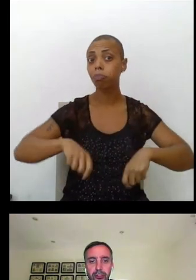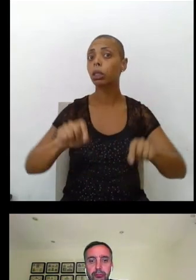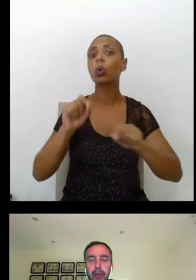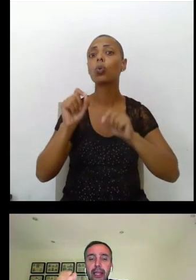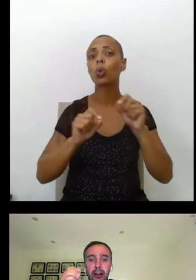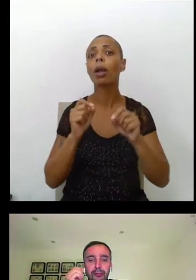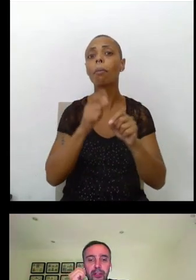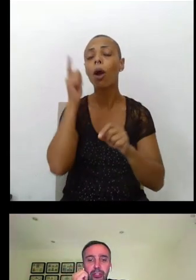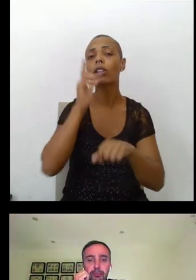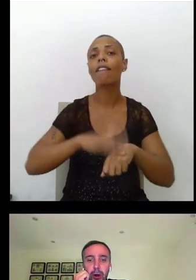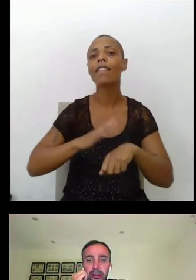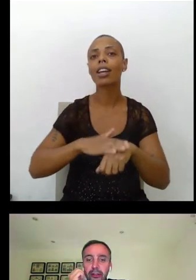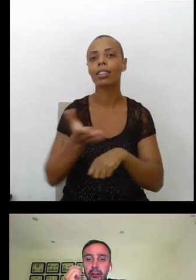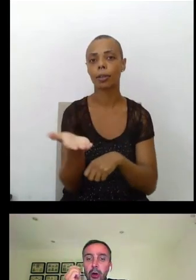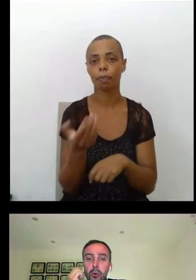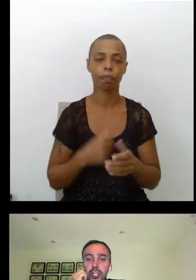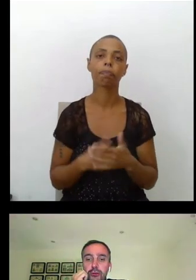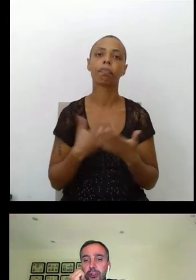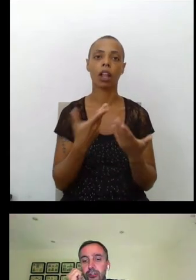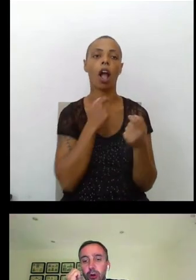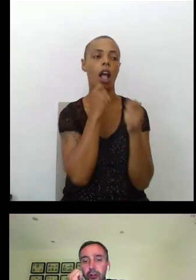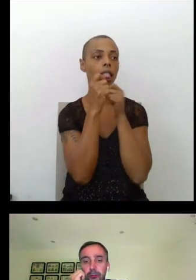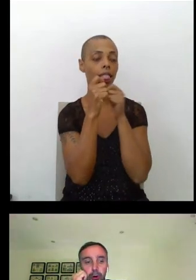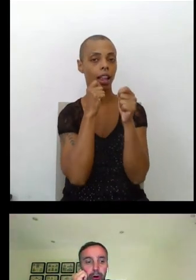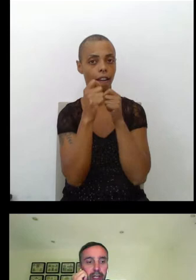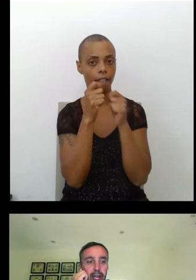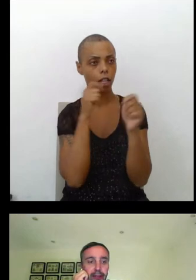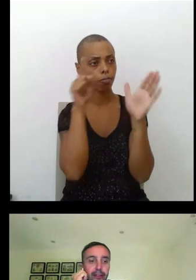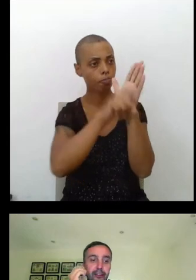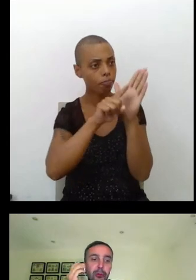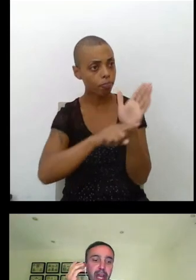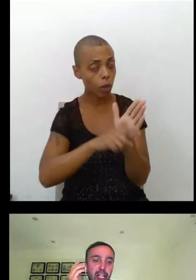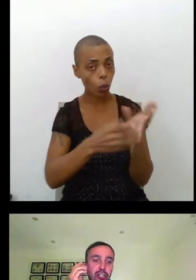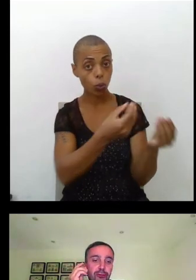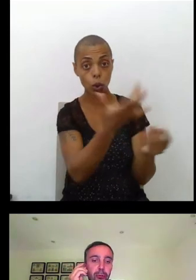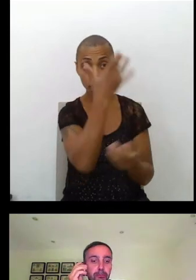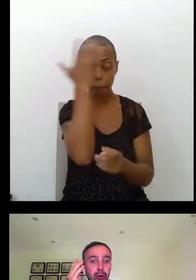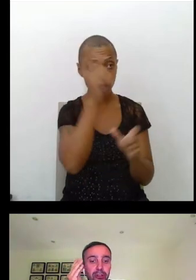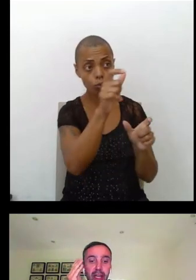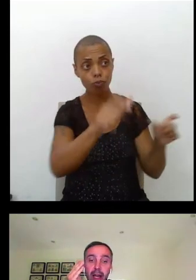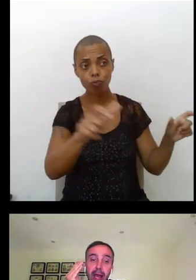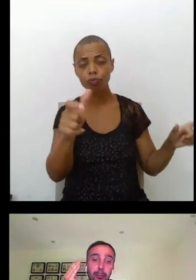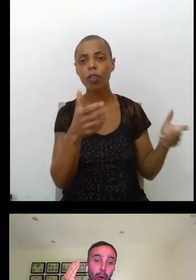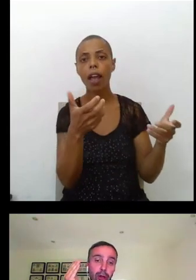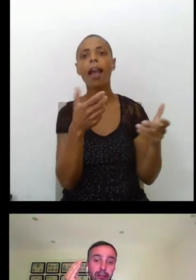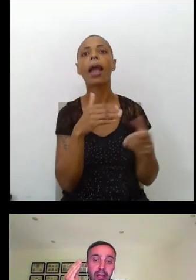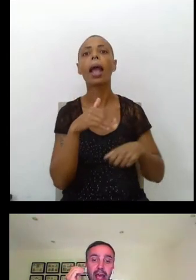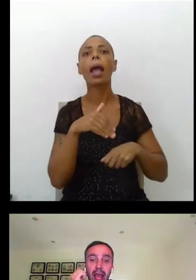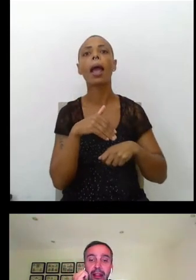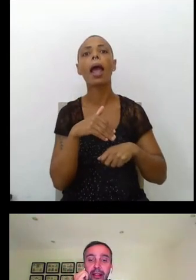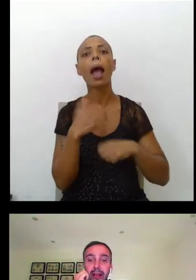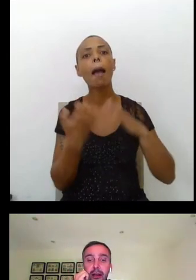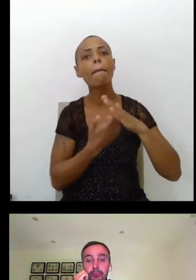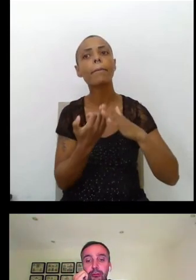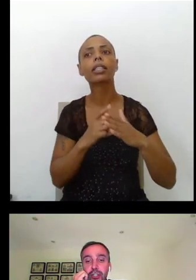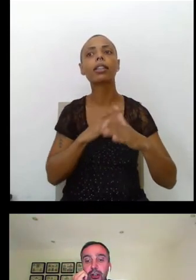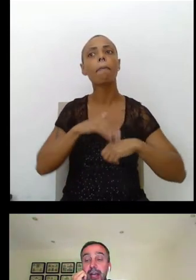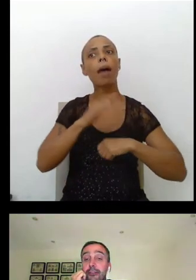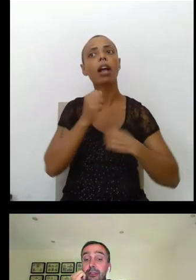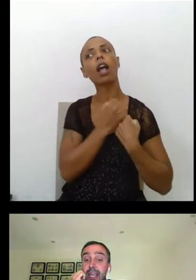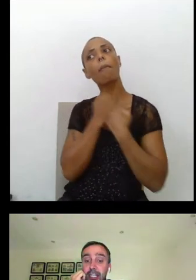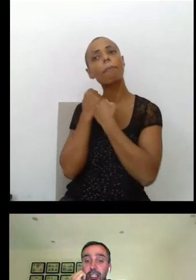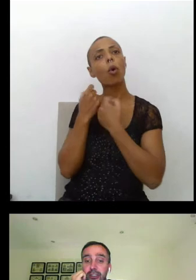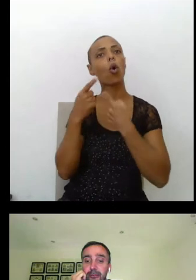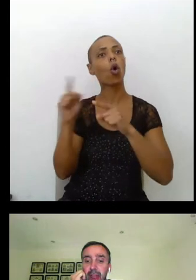interviews many of the respondents wished for stronger support against discrimination from both their employers and their